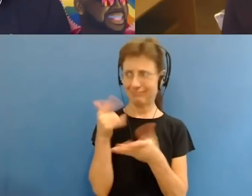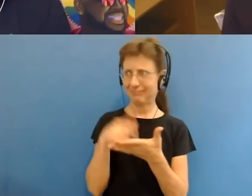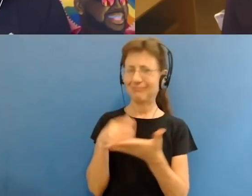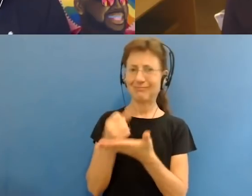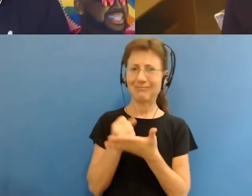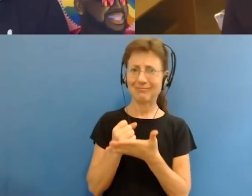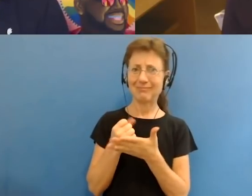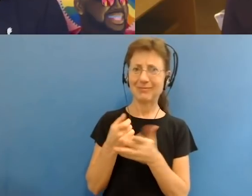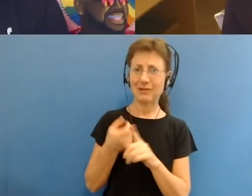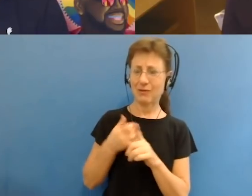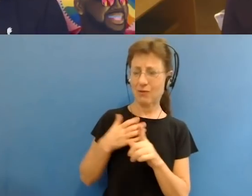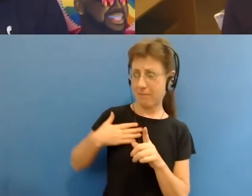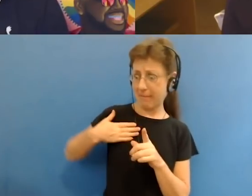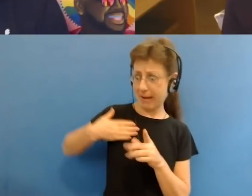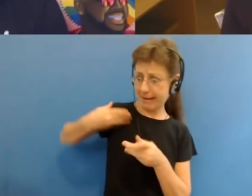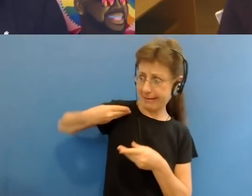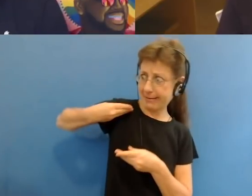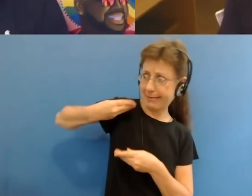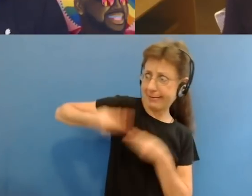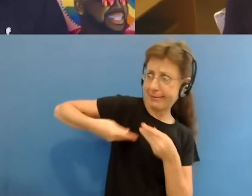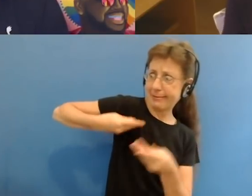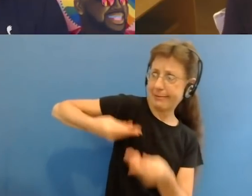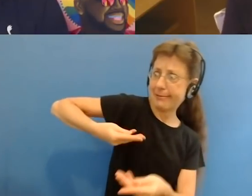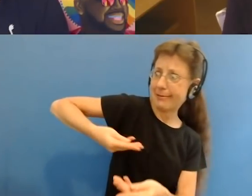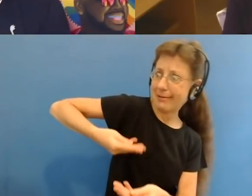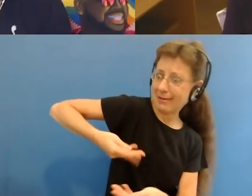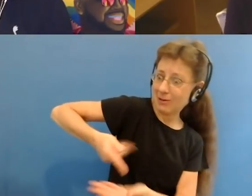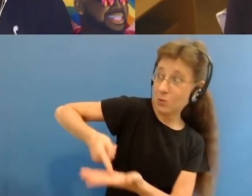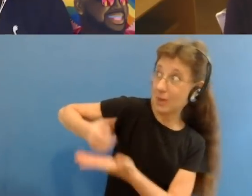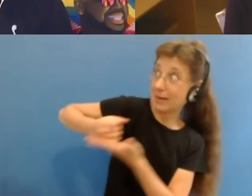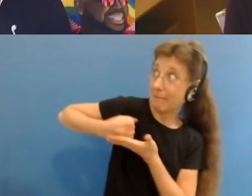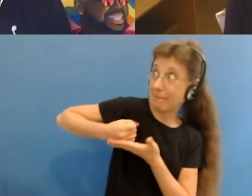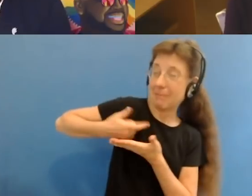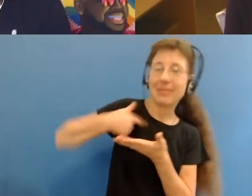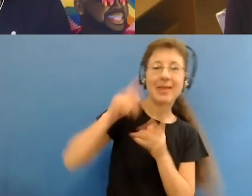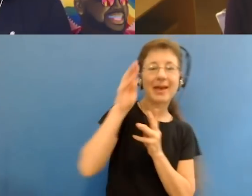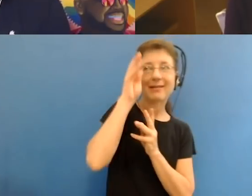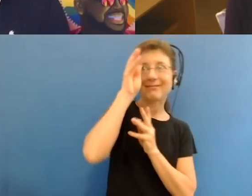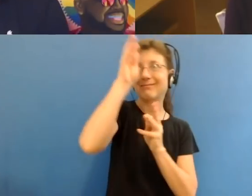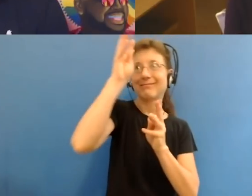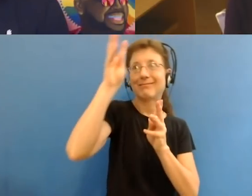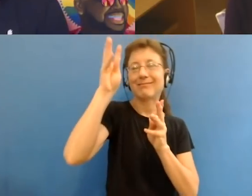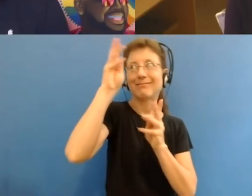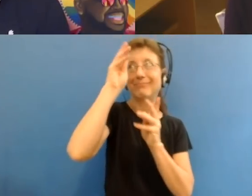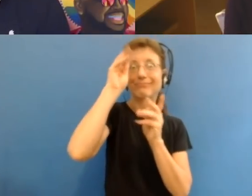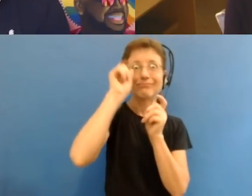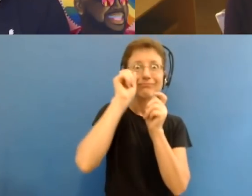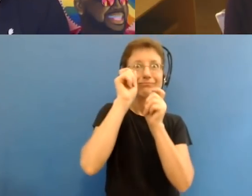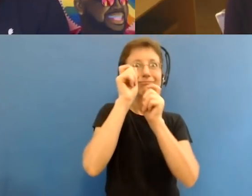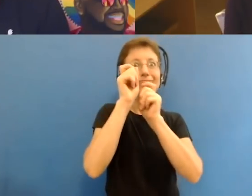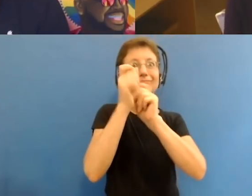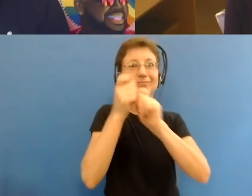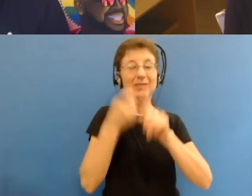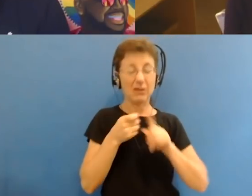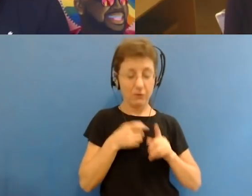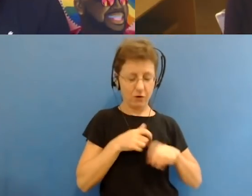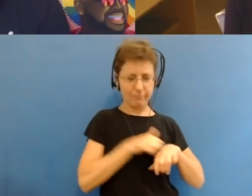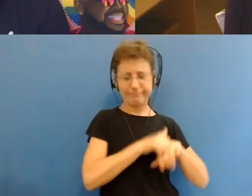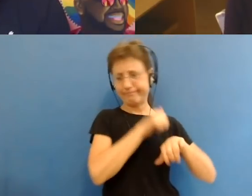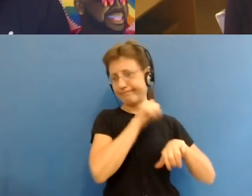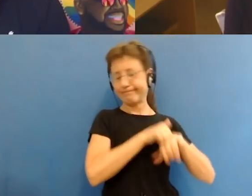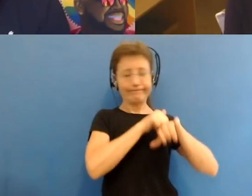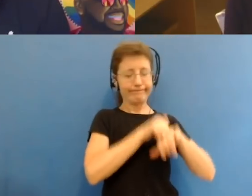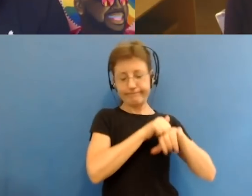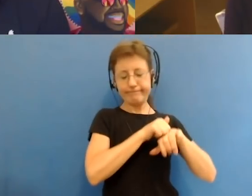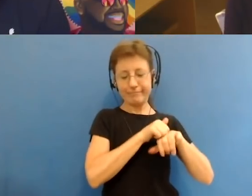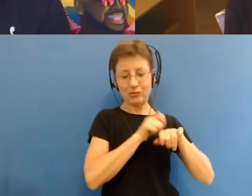ancestry, is the innovation, the creativity, is the transformation of rigidity into fluidity.